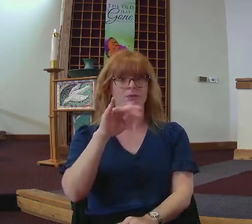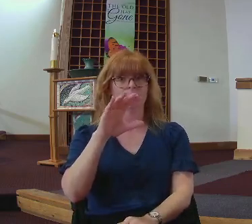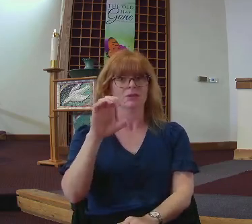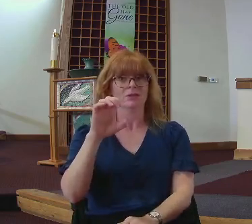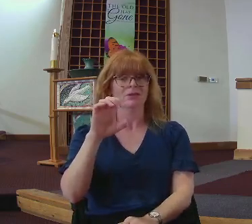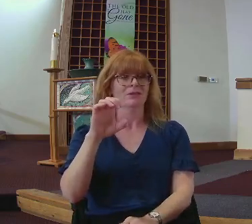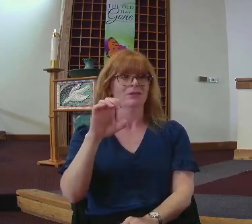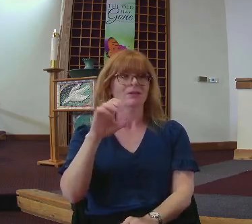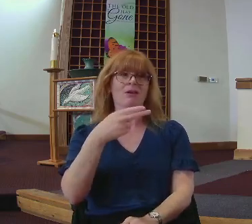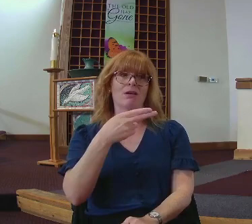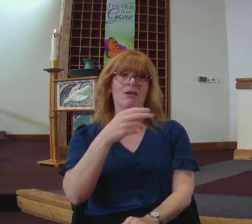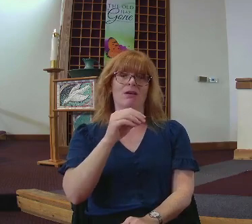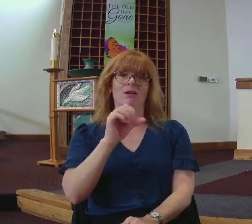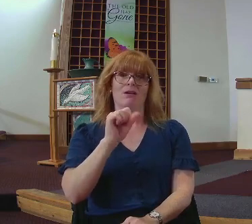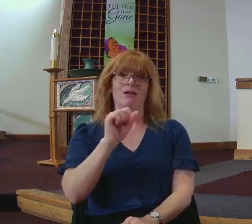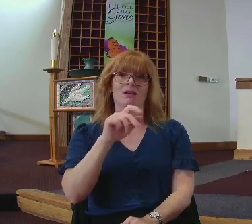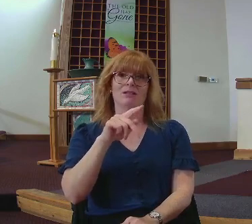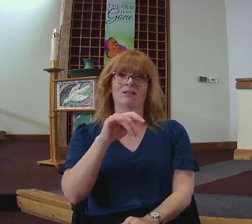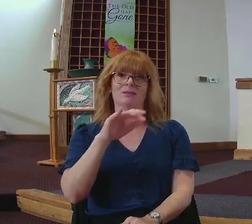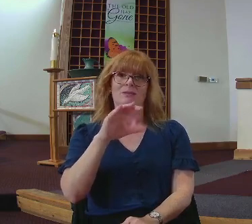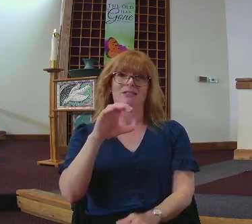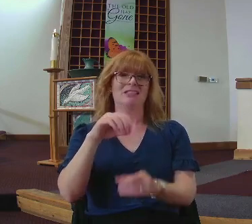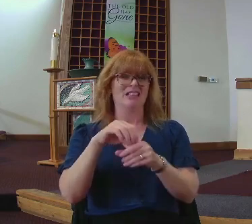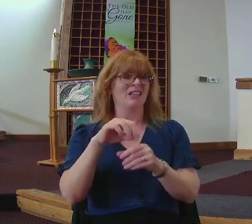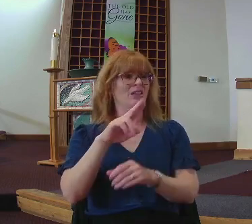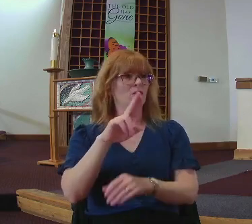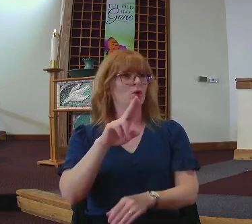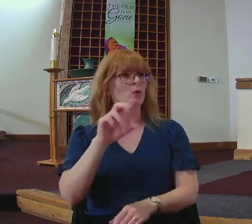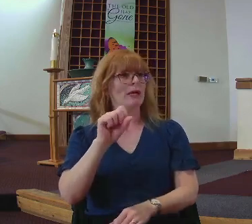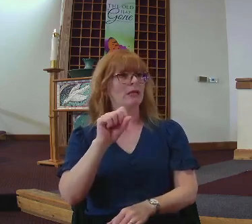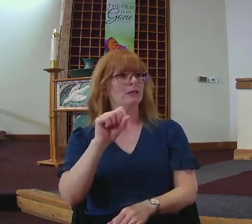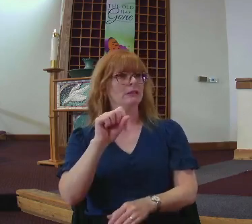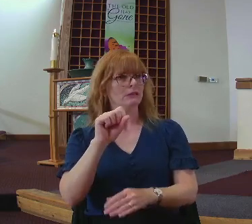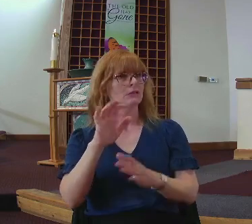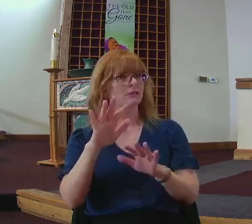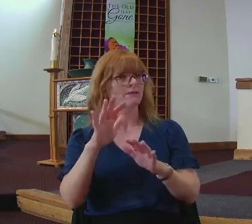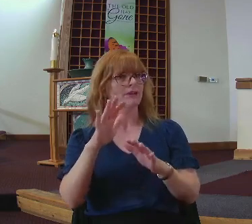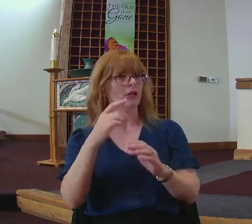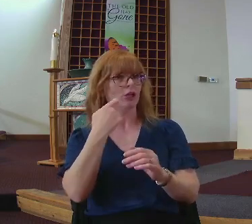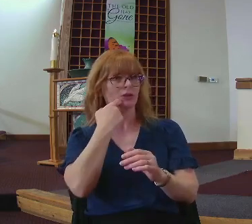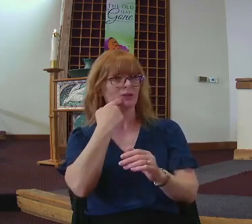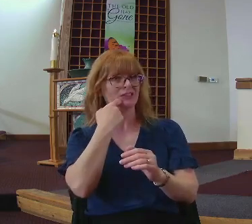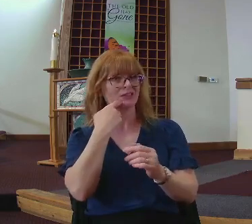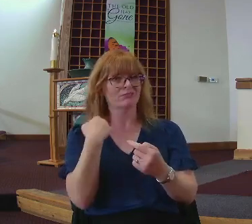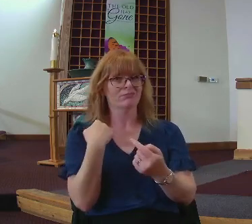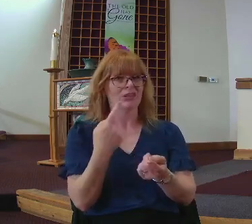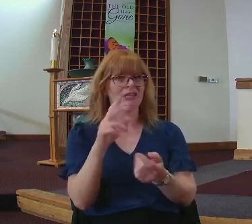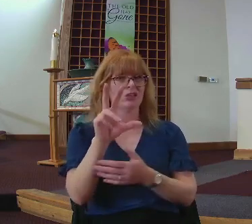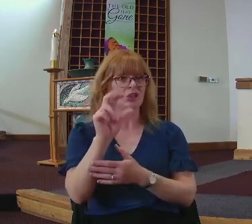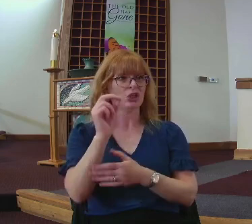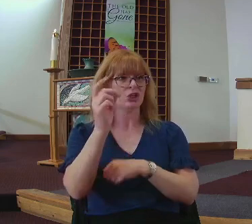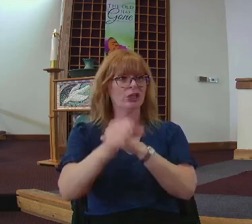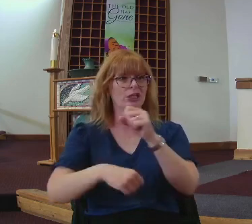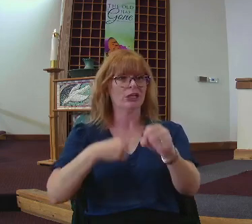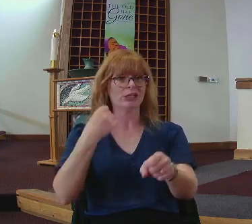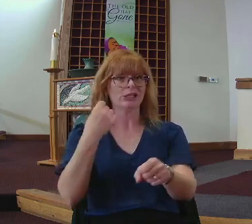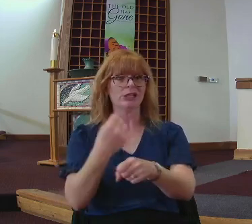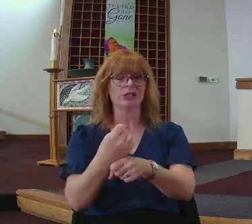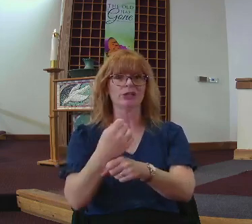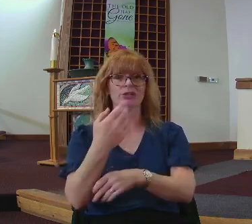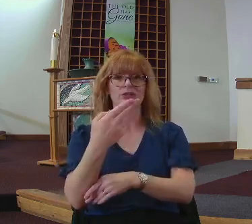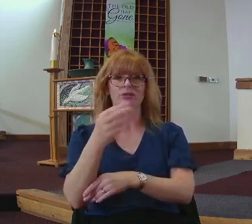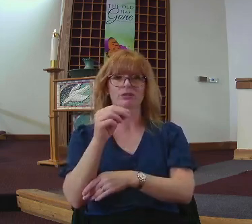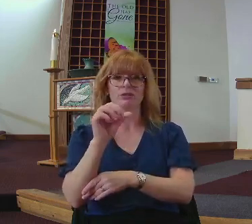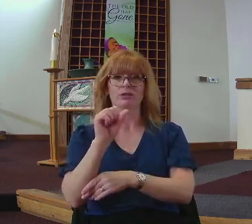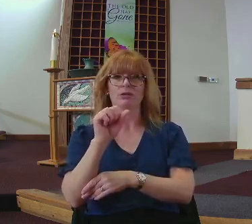Hospice in the United States is actually pretty recent. It's only within the last 30 years that hospice has